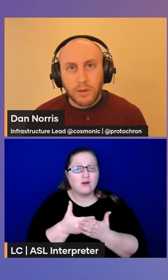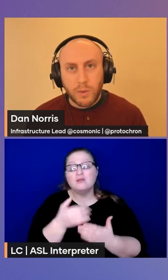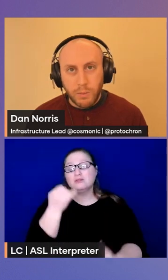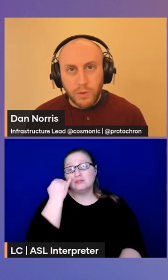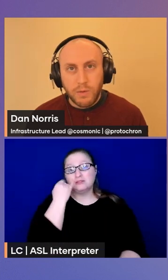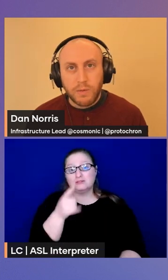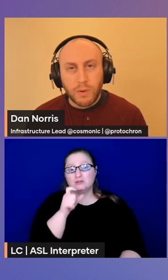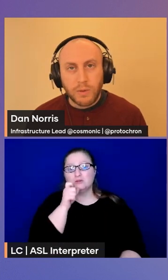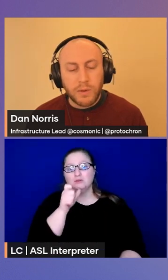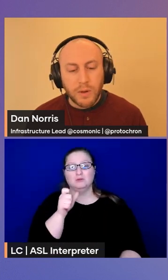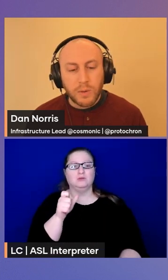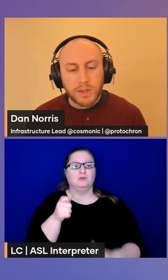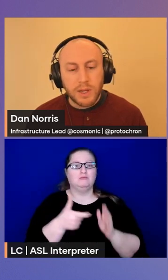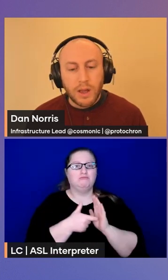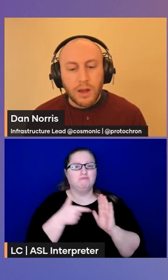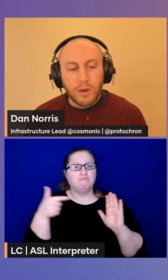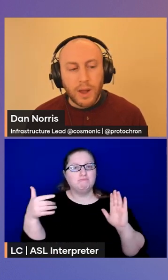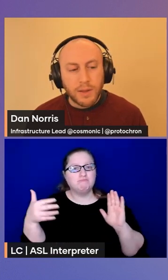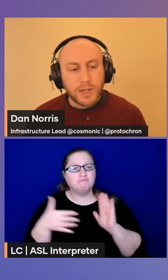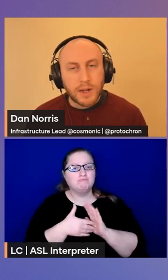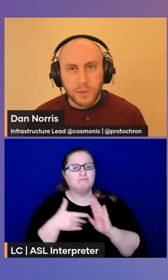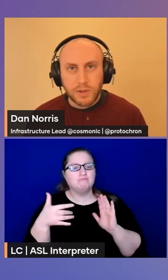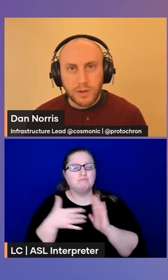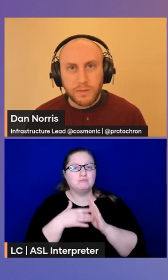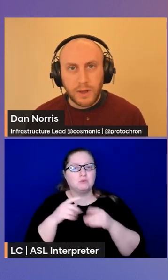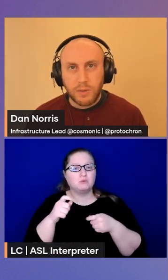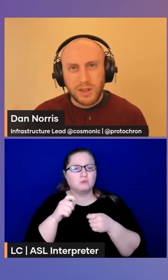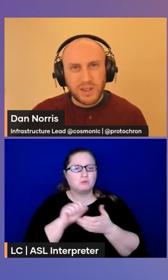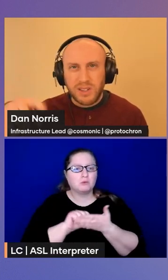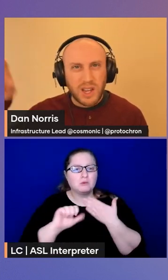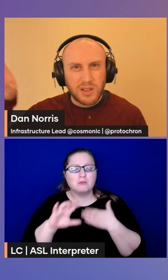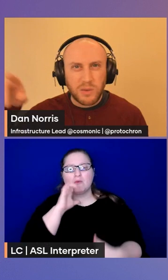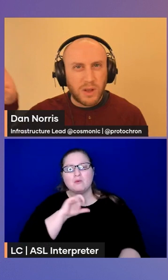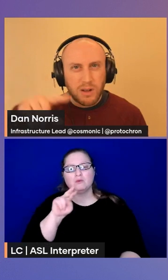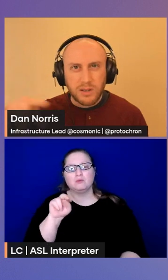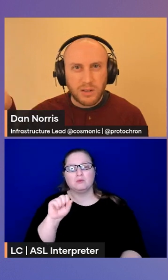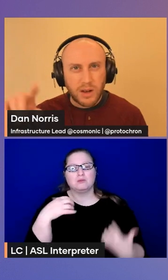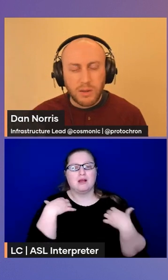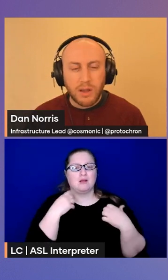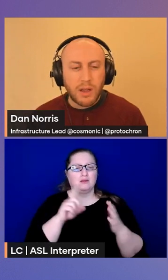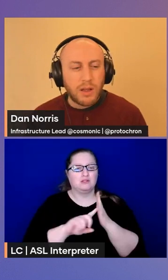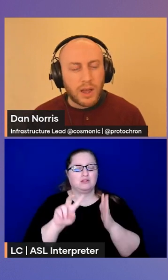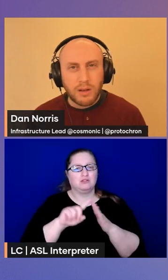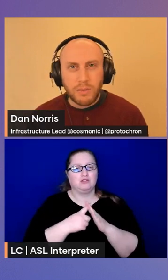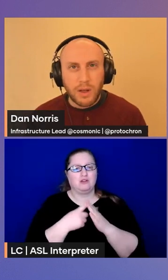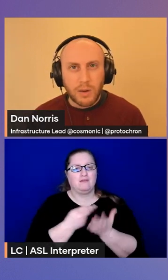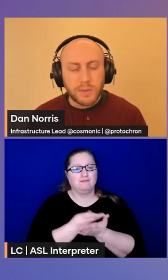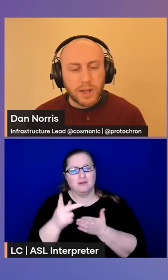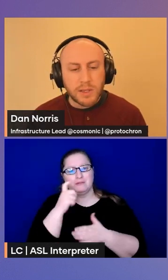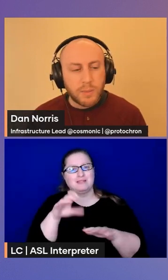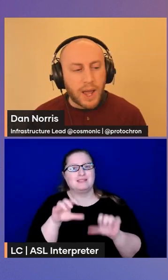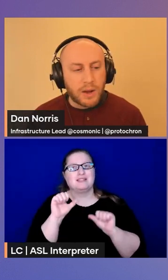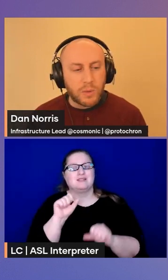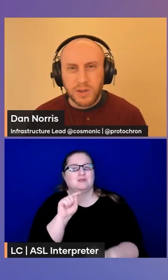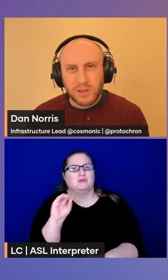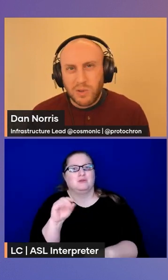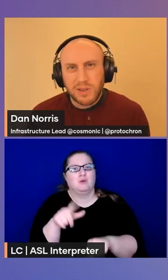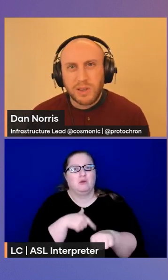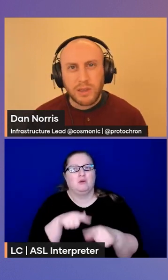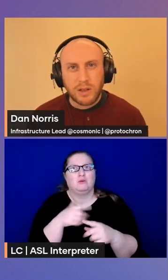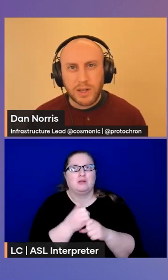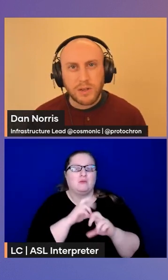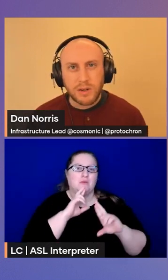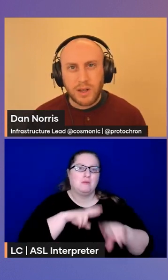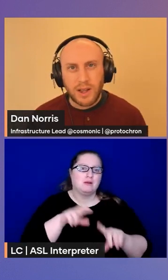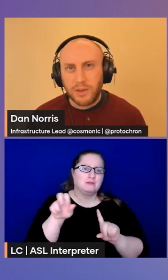periodically remove old nodes, your health checks will start to fail because it just takes too long to kind of get responses back, or it just looks like